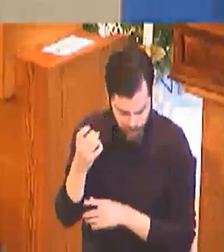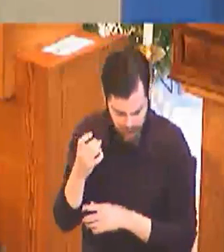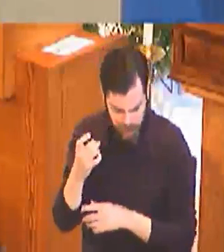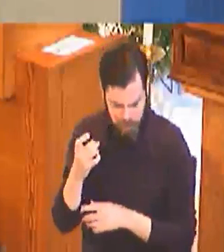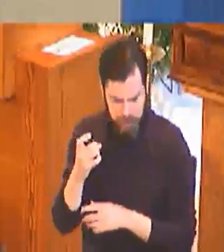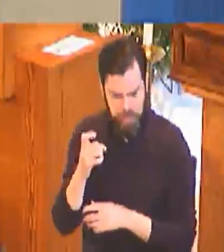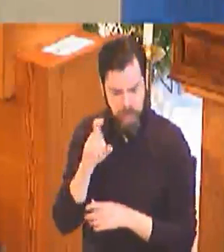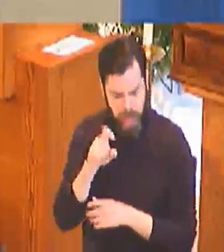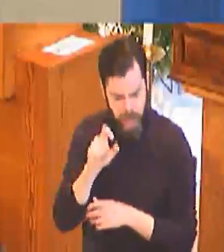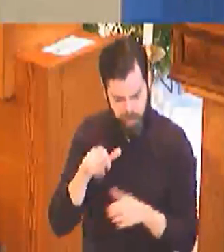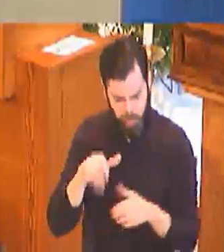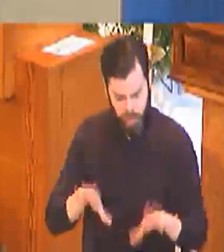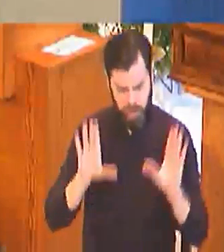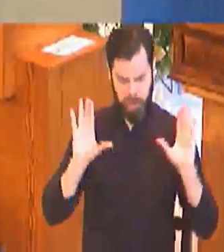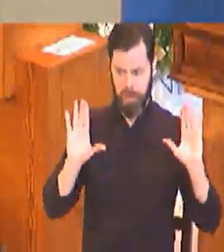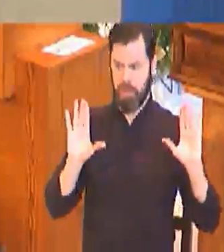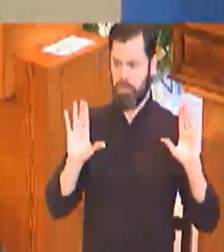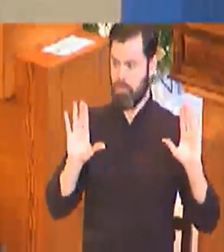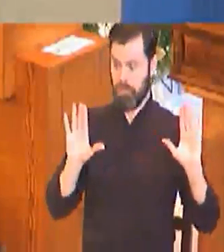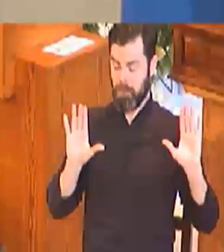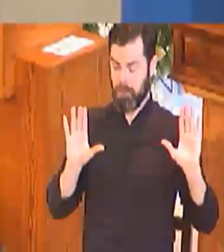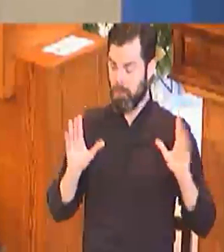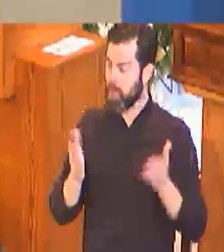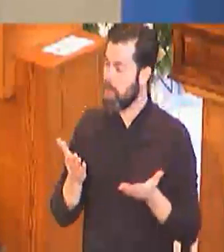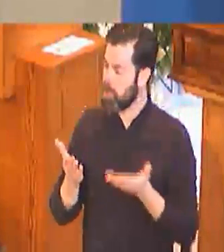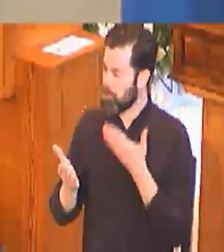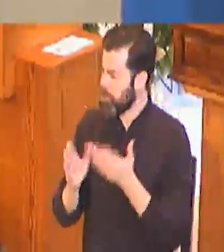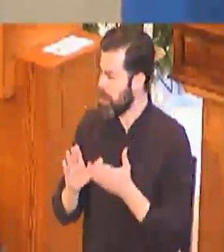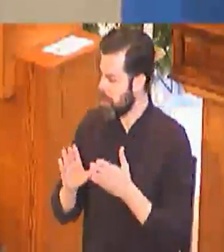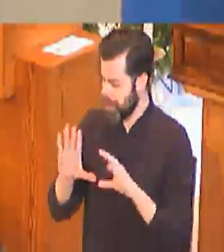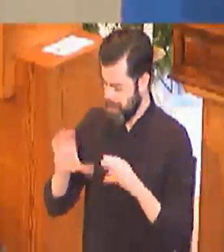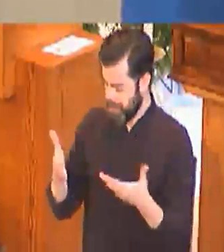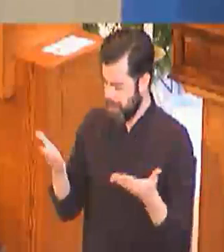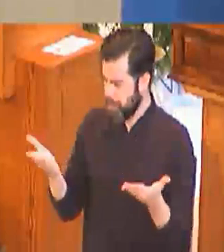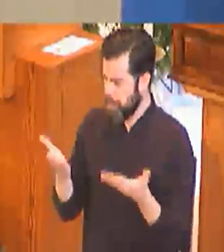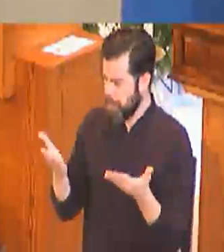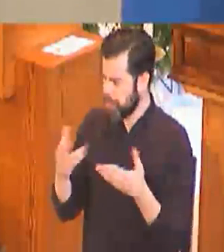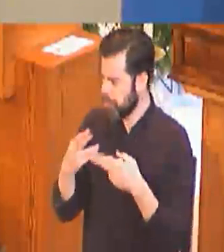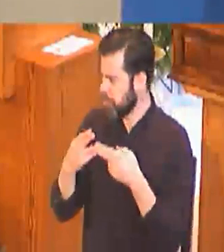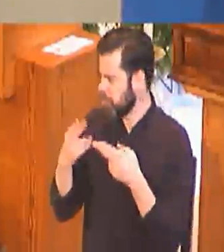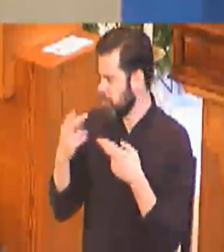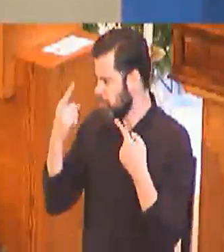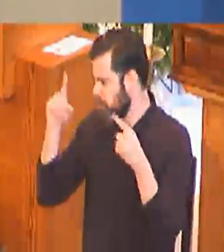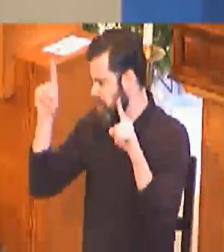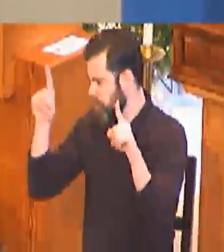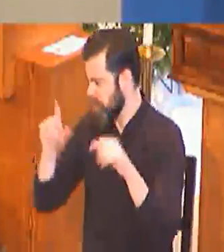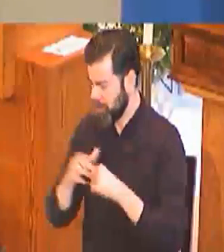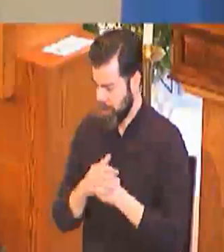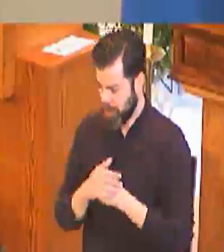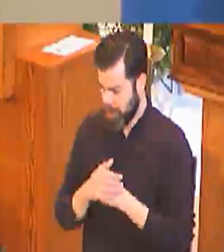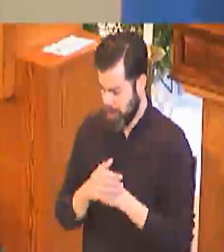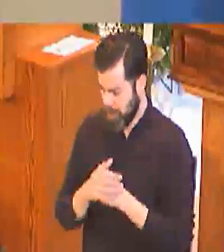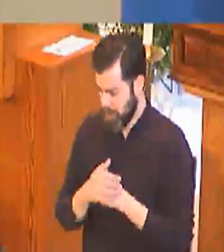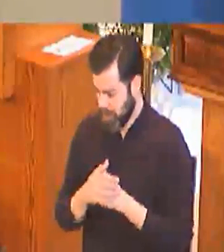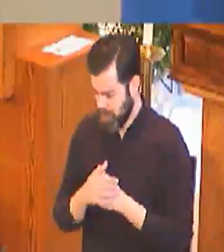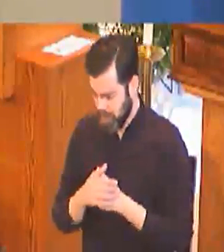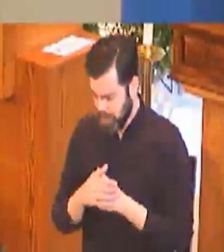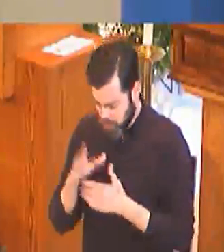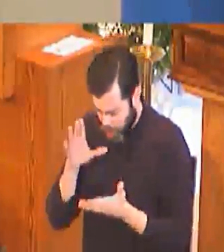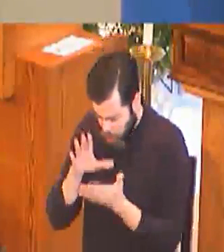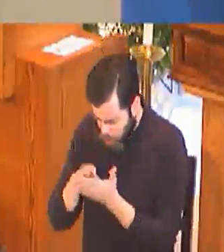just might be that moment when suddenly it appears that you are even less prosperous than when you signed up to take the